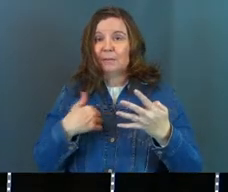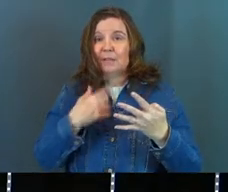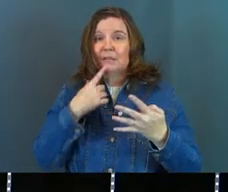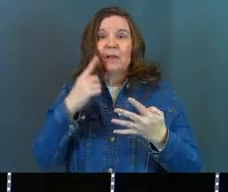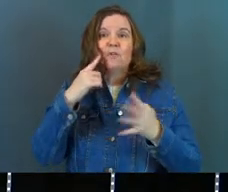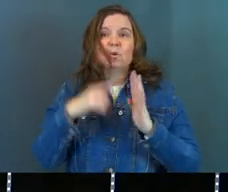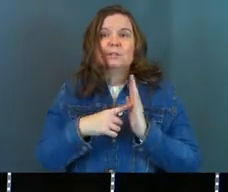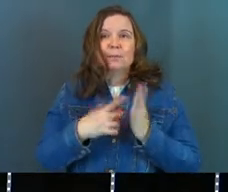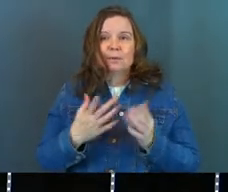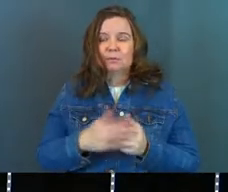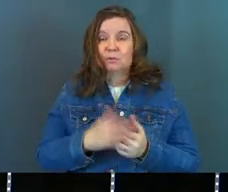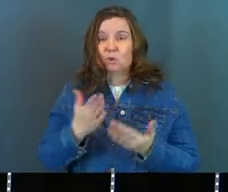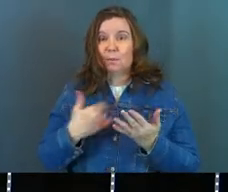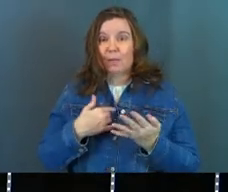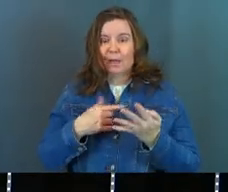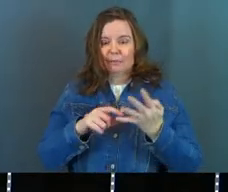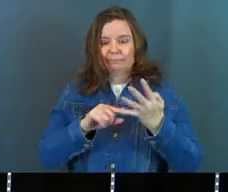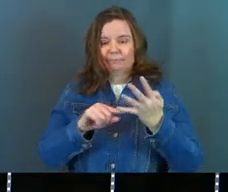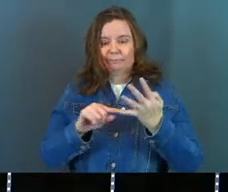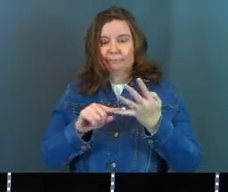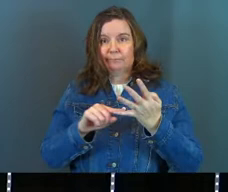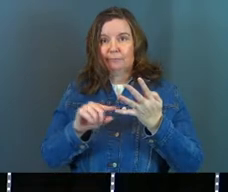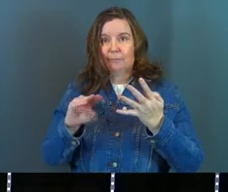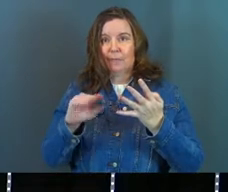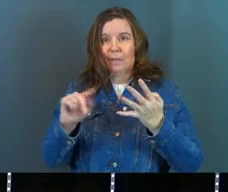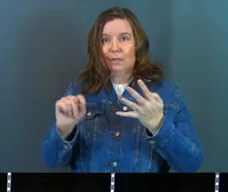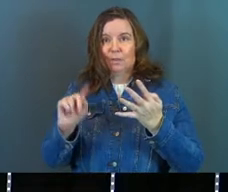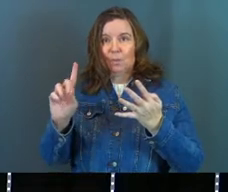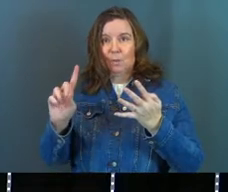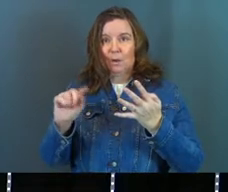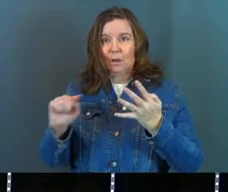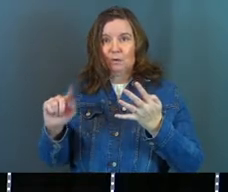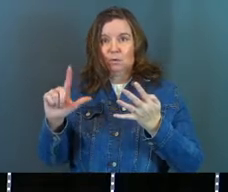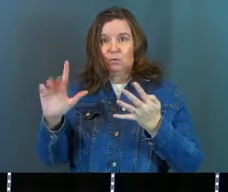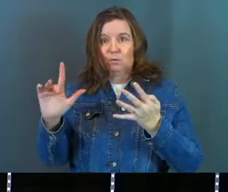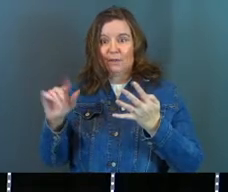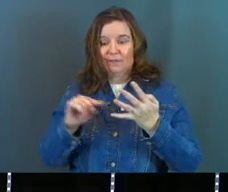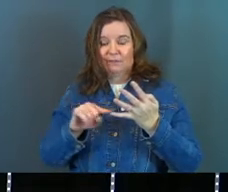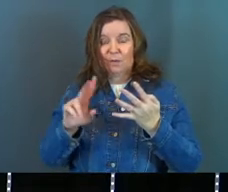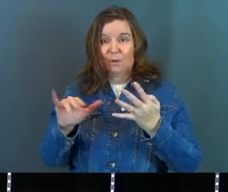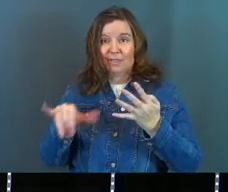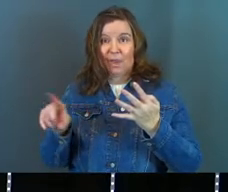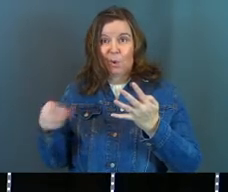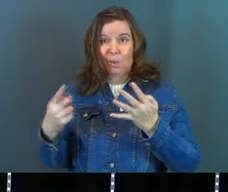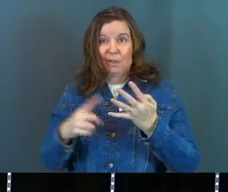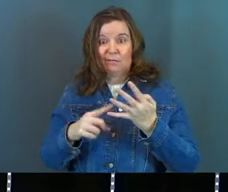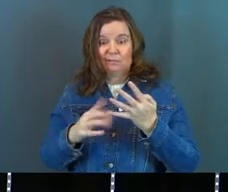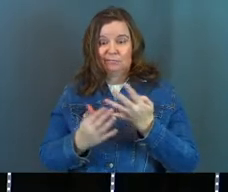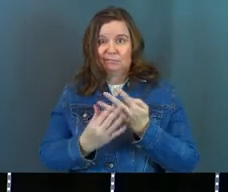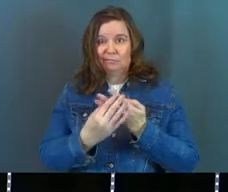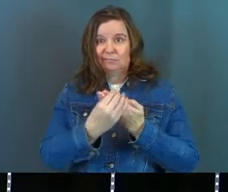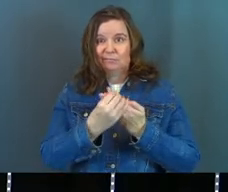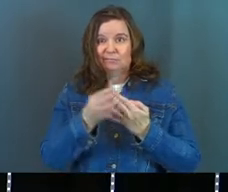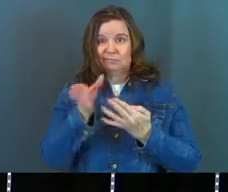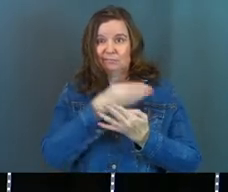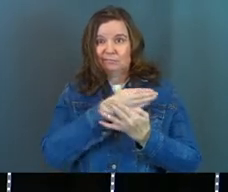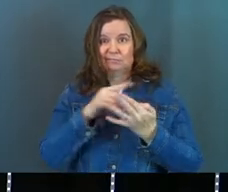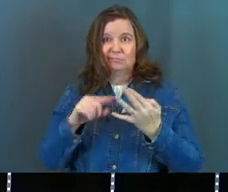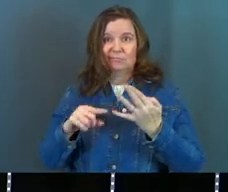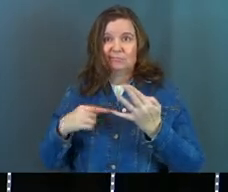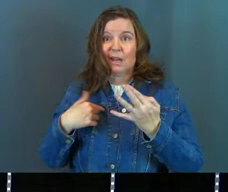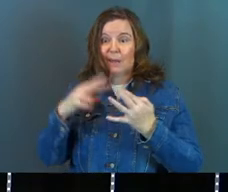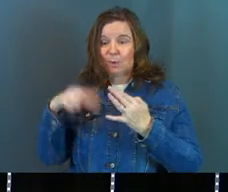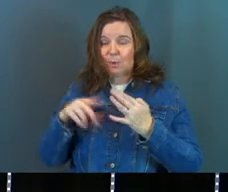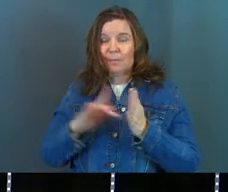So, for instance, you might just highlight Matthew 1, 1 through 25 there. And I'm just going to read the Matthew. I'm just going to read